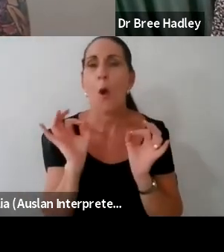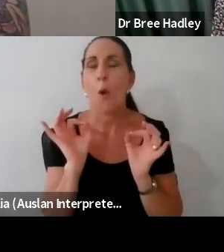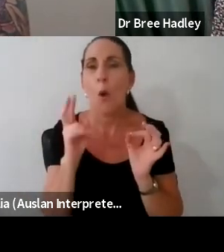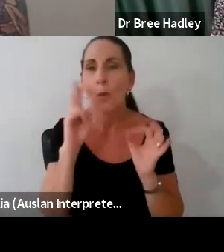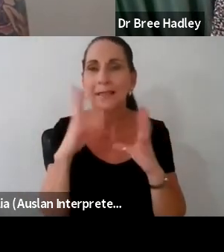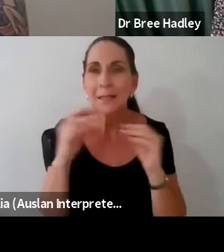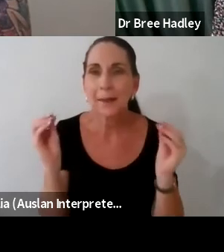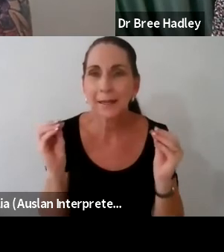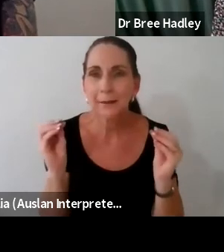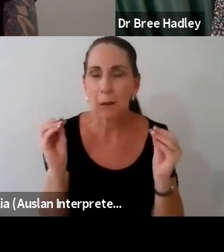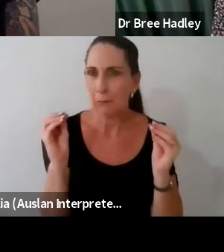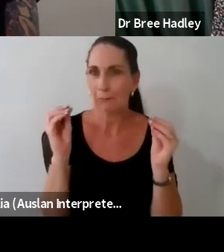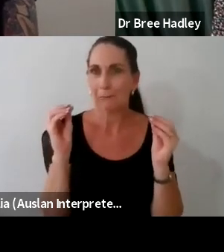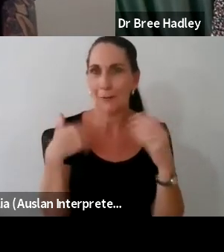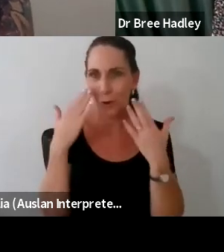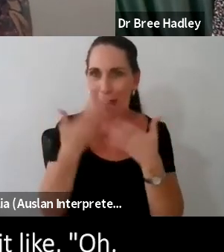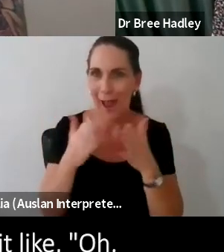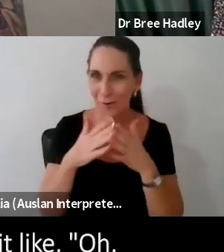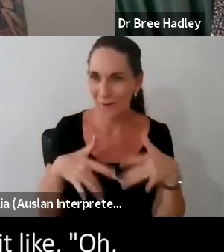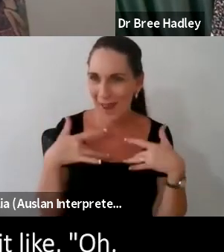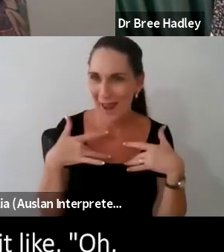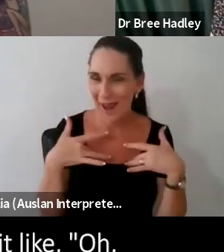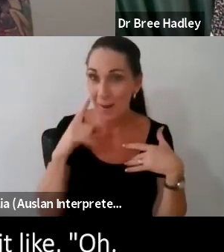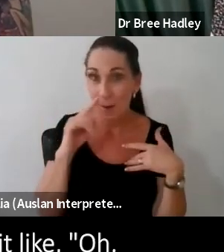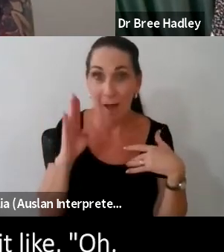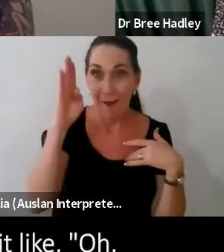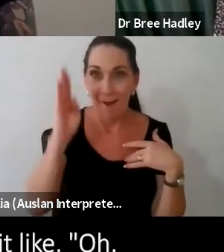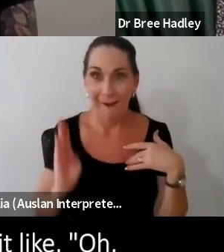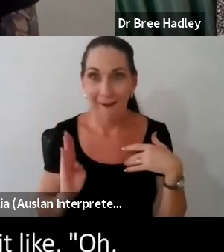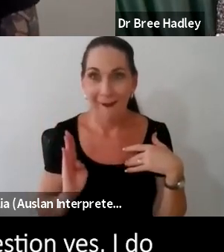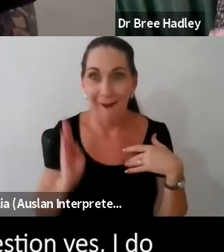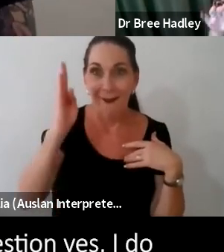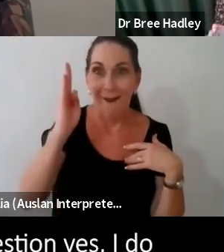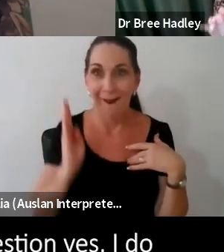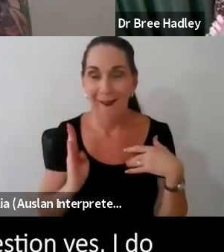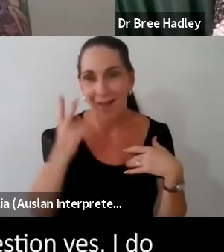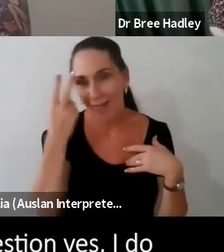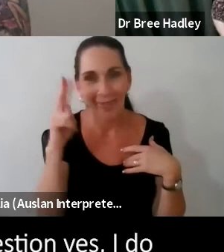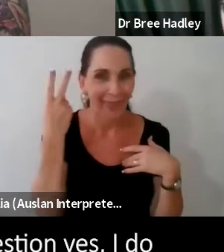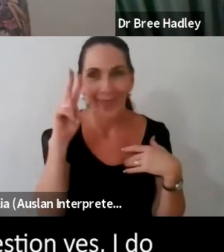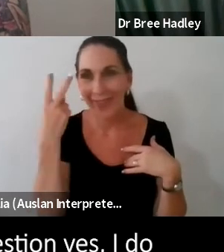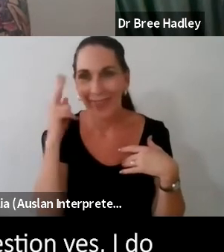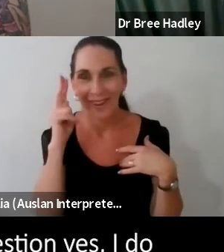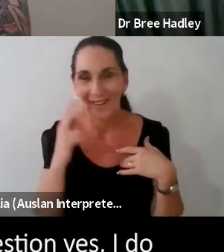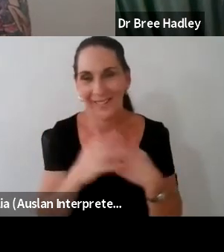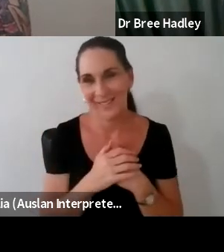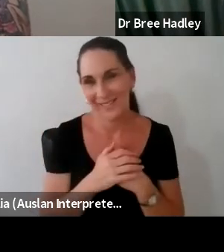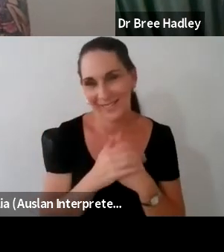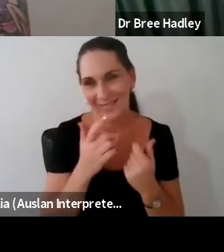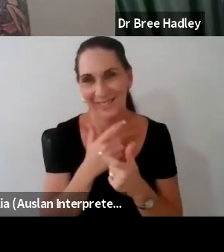now. I don't know how to feel about that. People feeling a bit like, oh, I have a... Oh, no, I don't have a question. Yes, I do. No, I